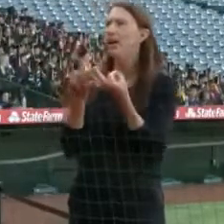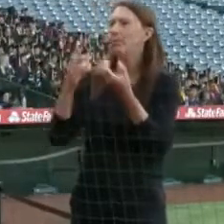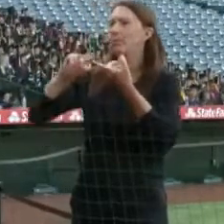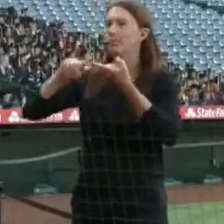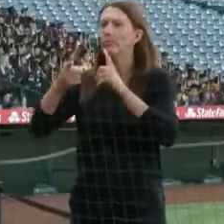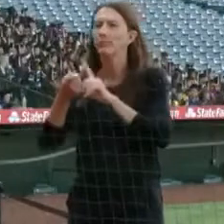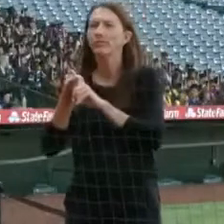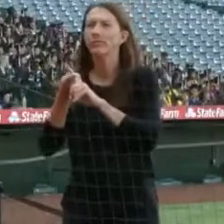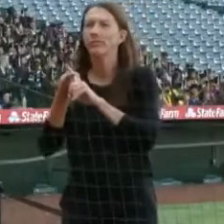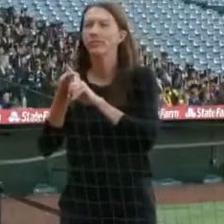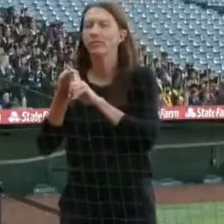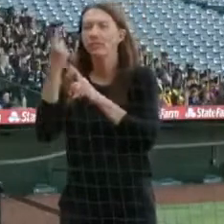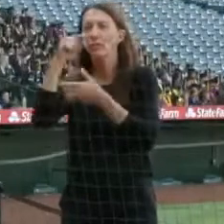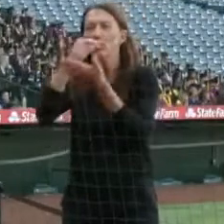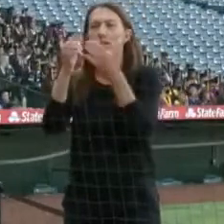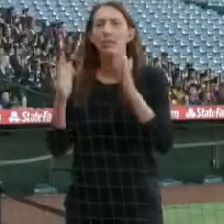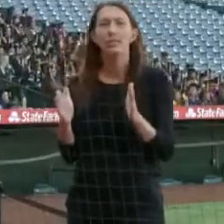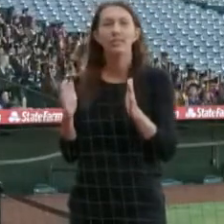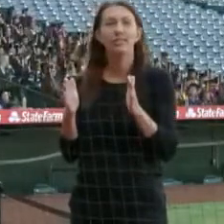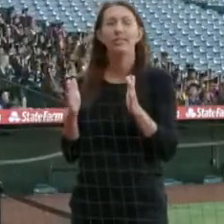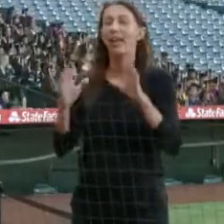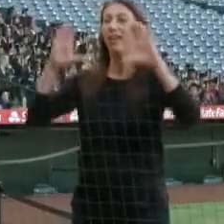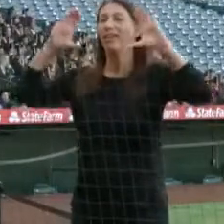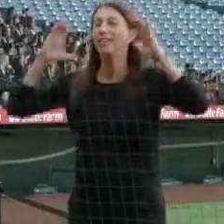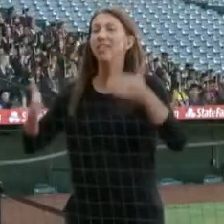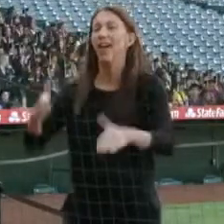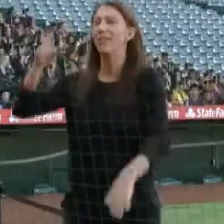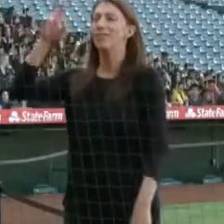of the graduates, and class of